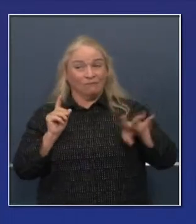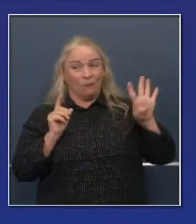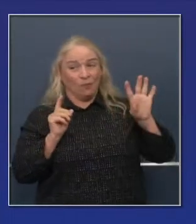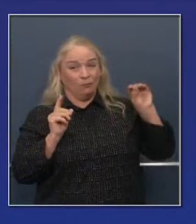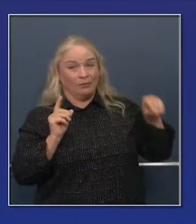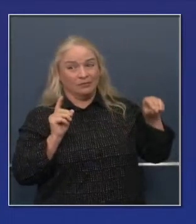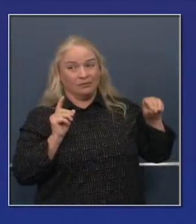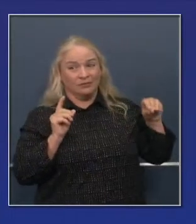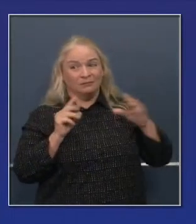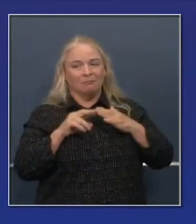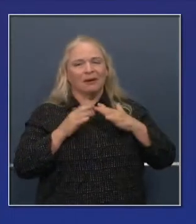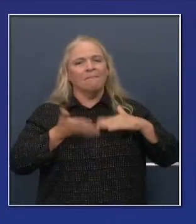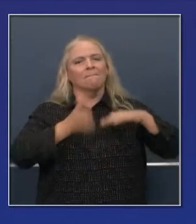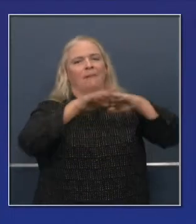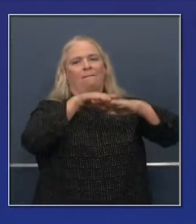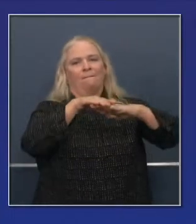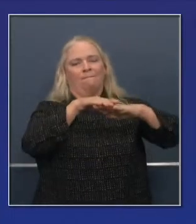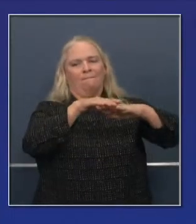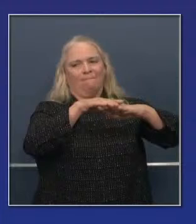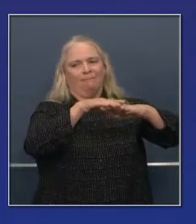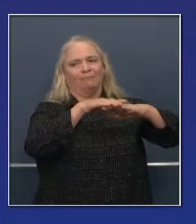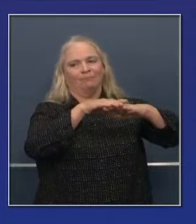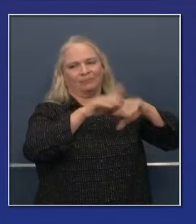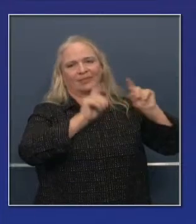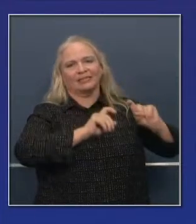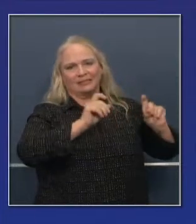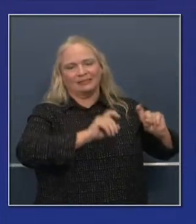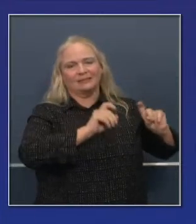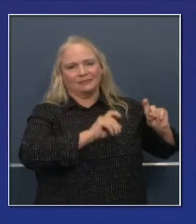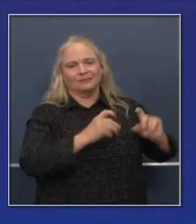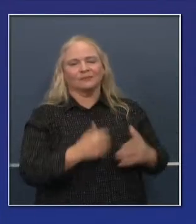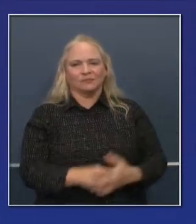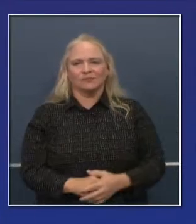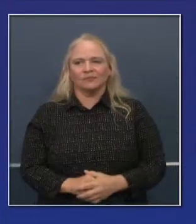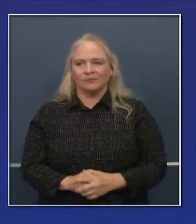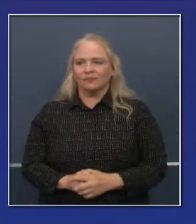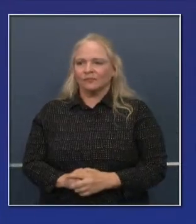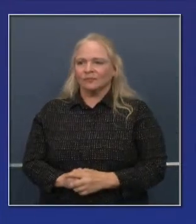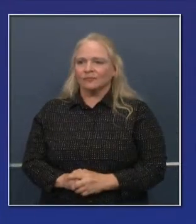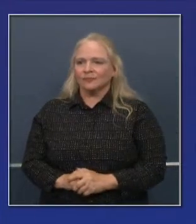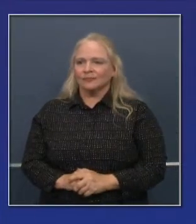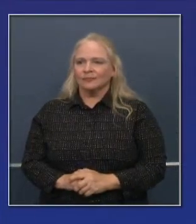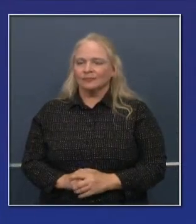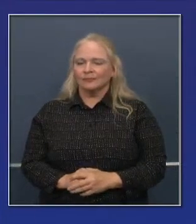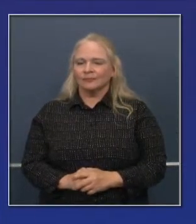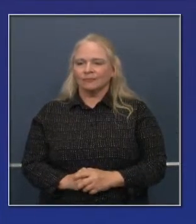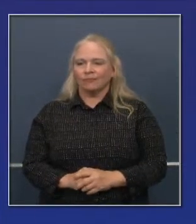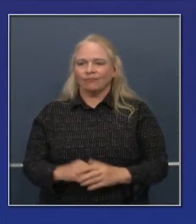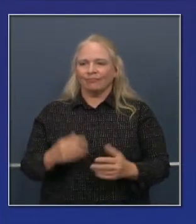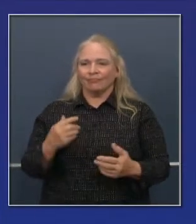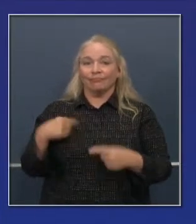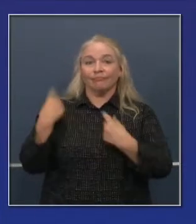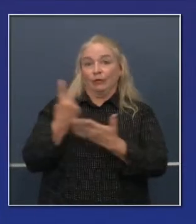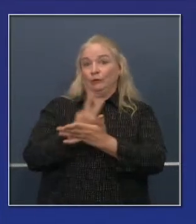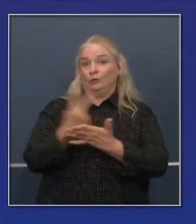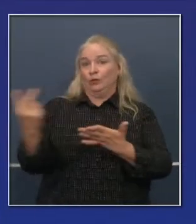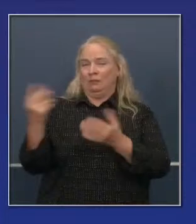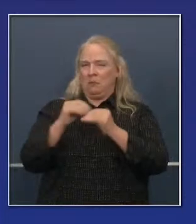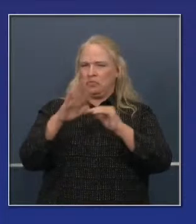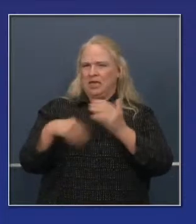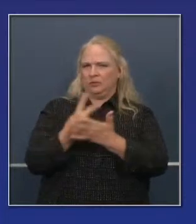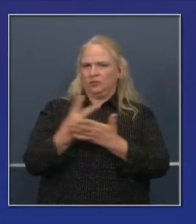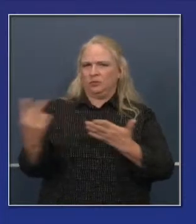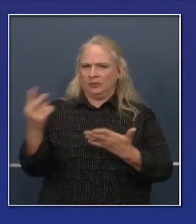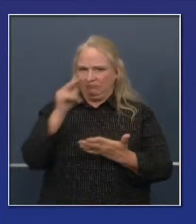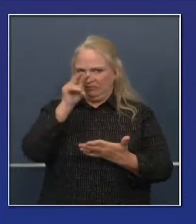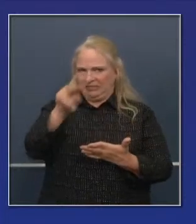21% increase in the test positivity rate over a 2-week period. Accordingly, as